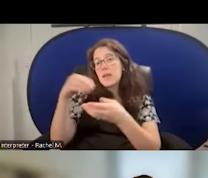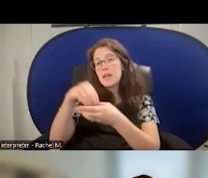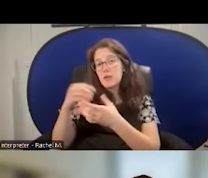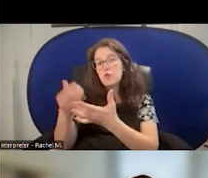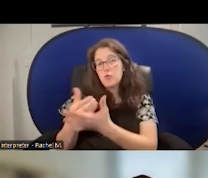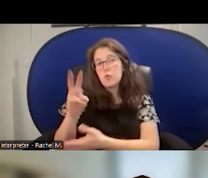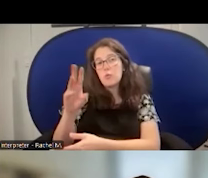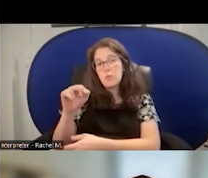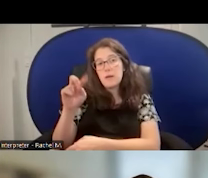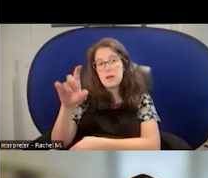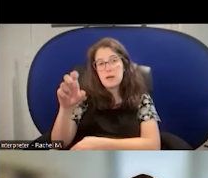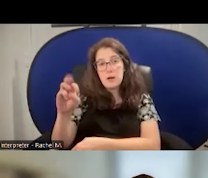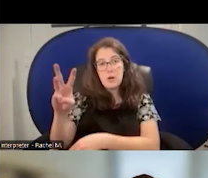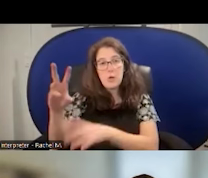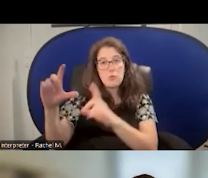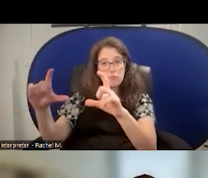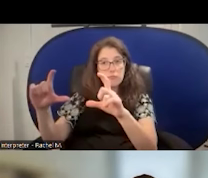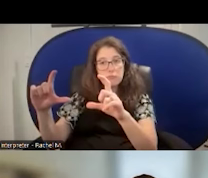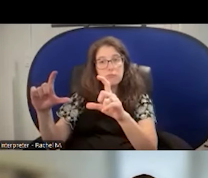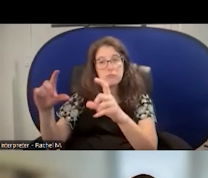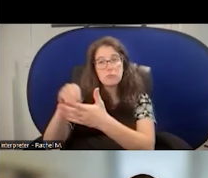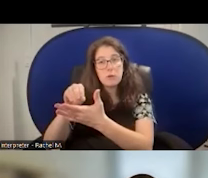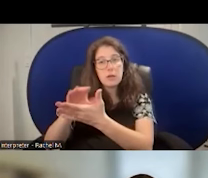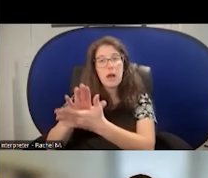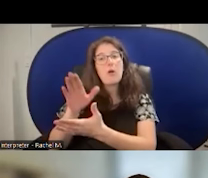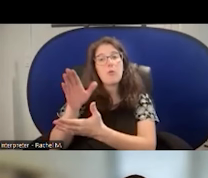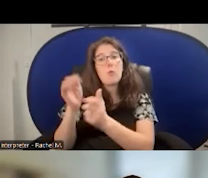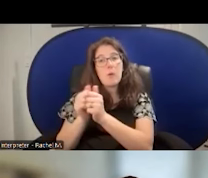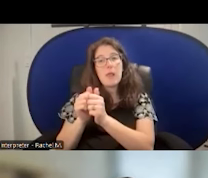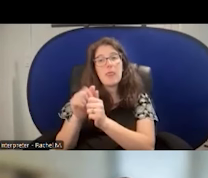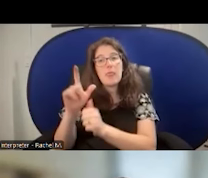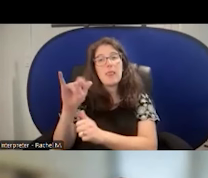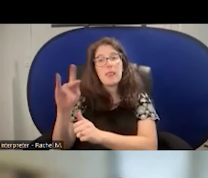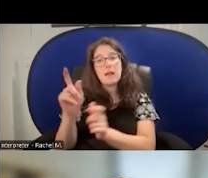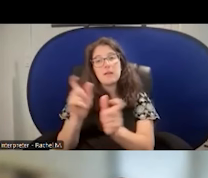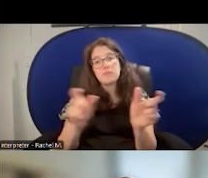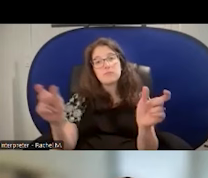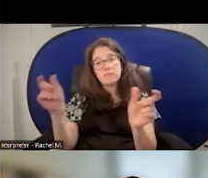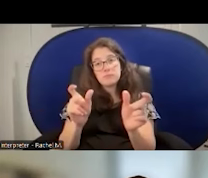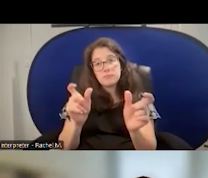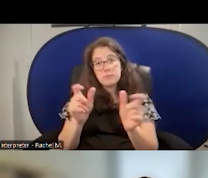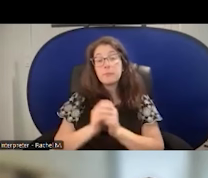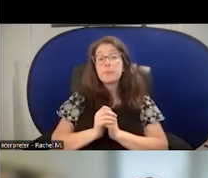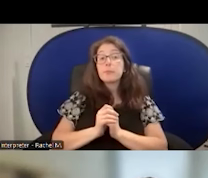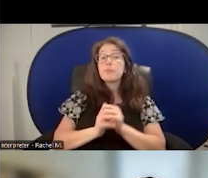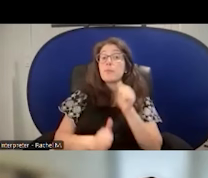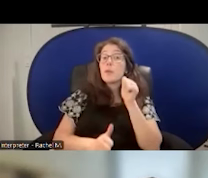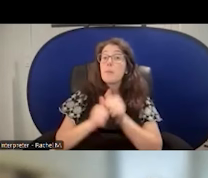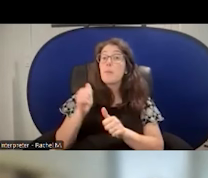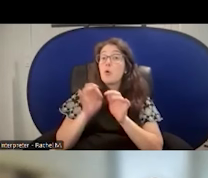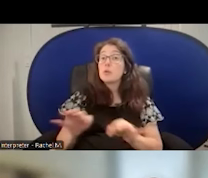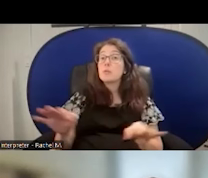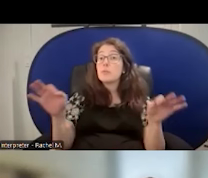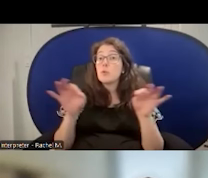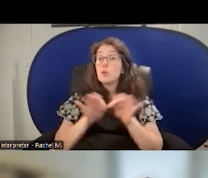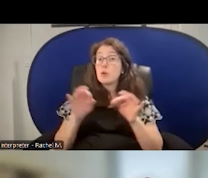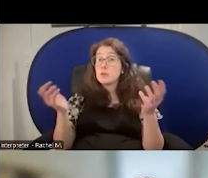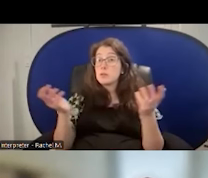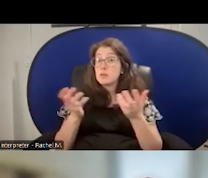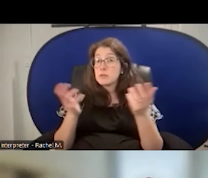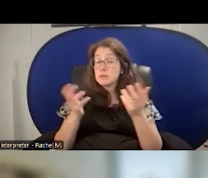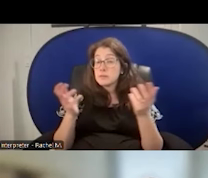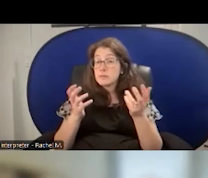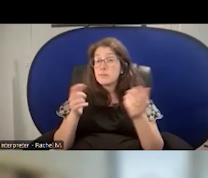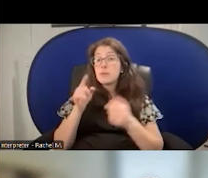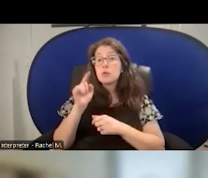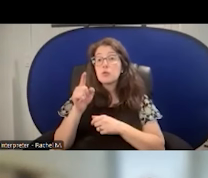in parentheses next to your descriptive link. And then finally, the most important thing is going to be for you to